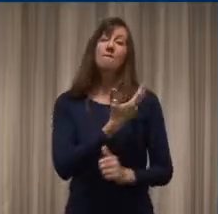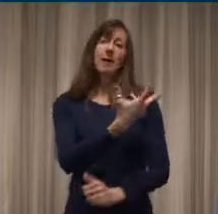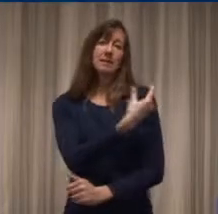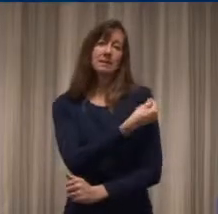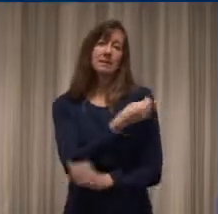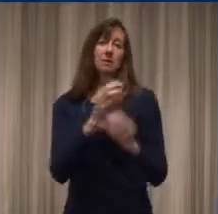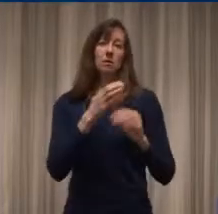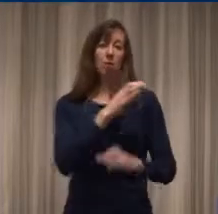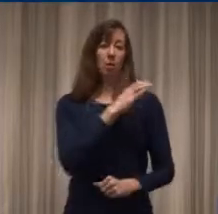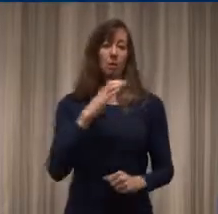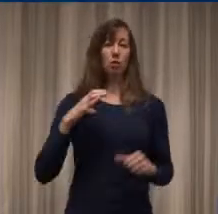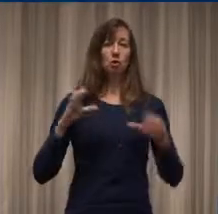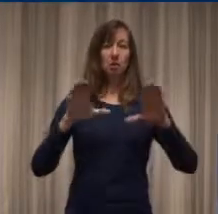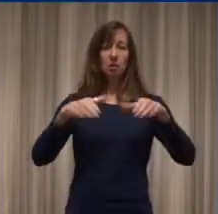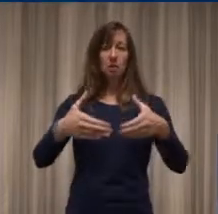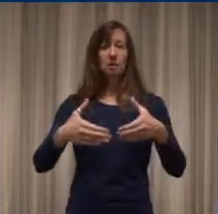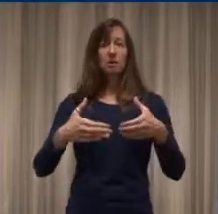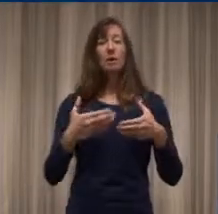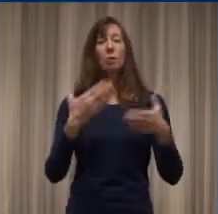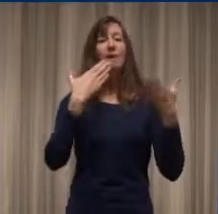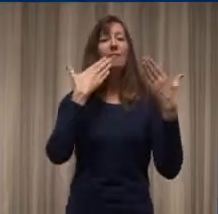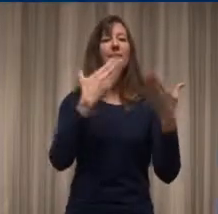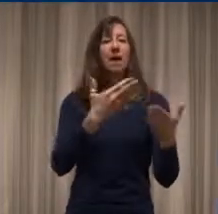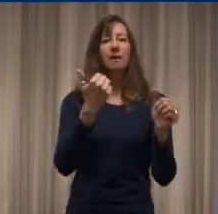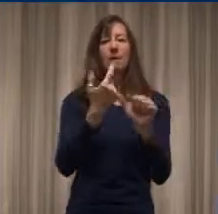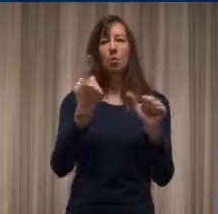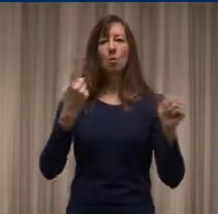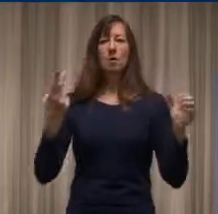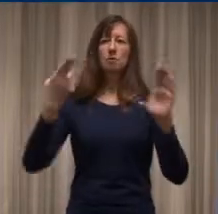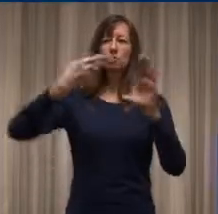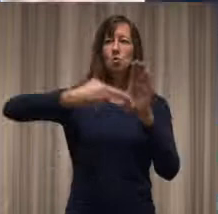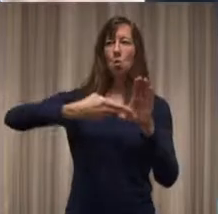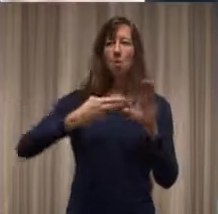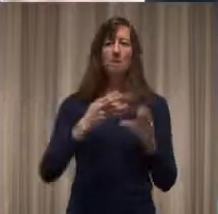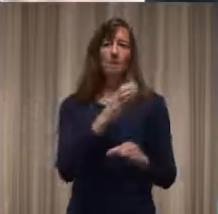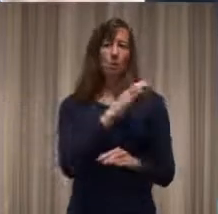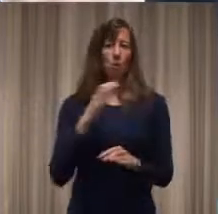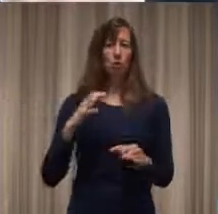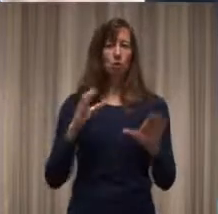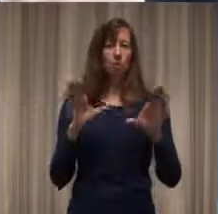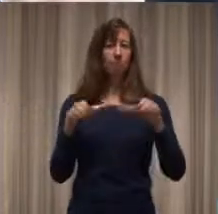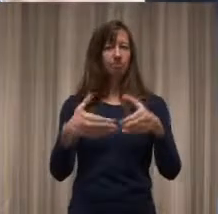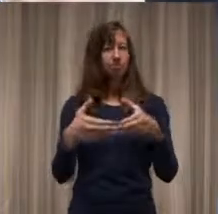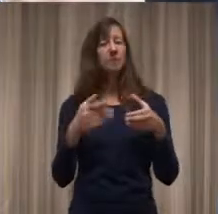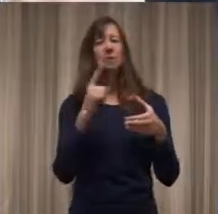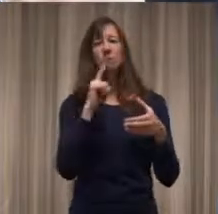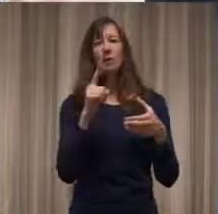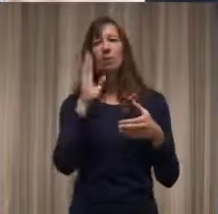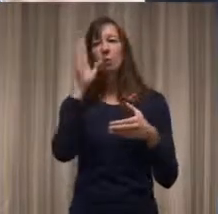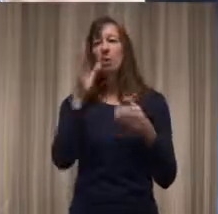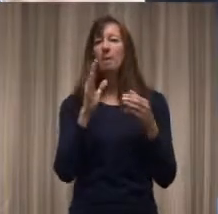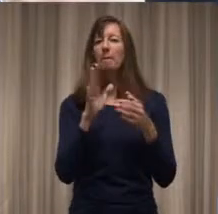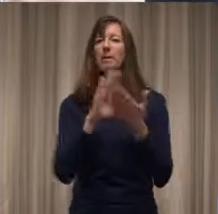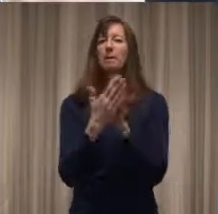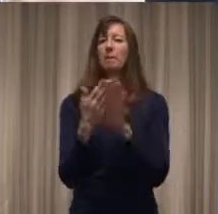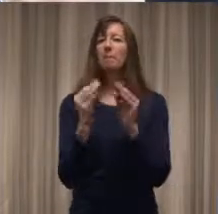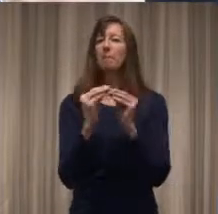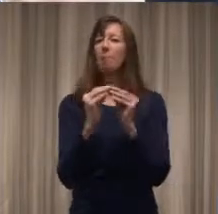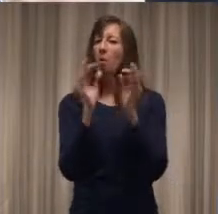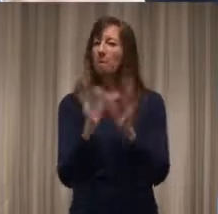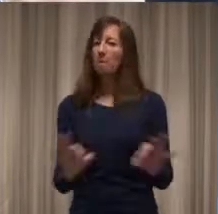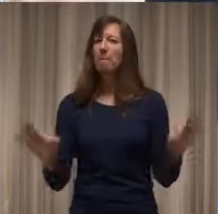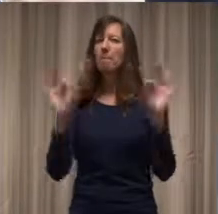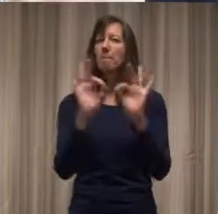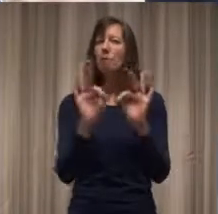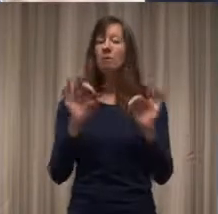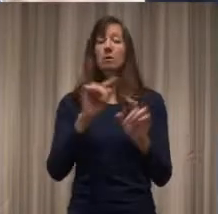want to thank everybody that is part of that. This is really going to become even more important as we scale our operations,